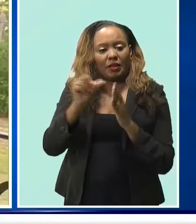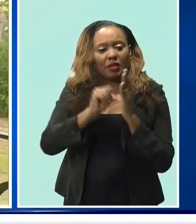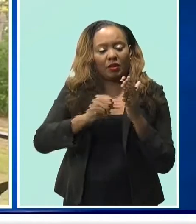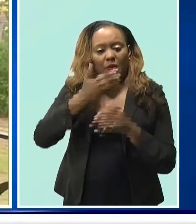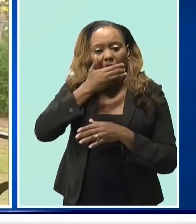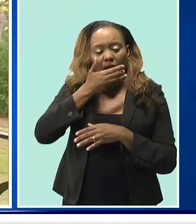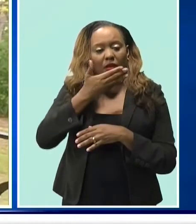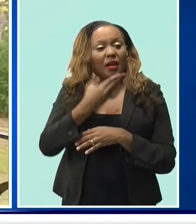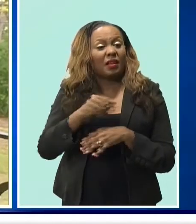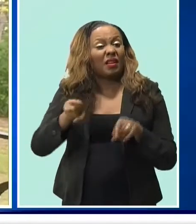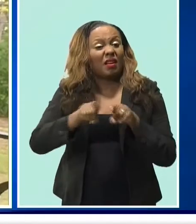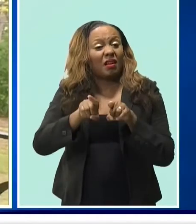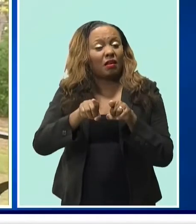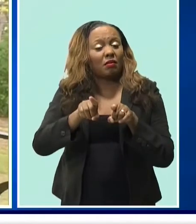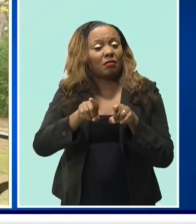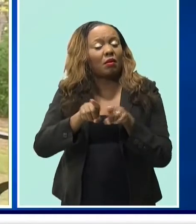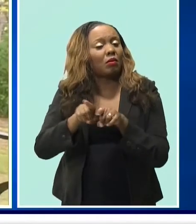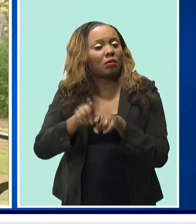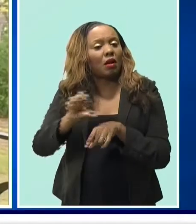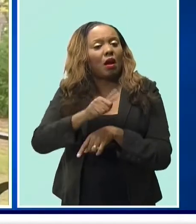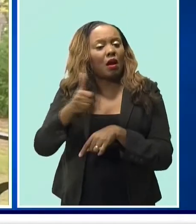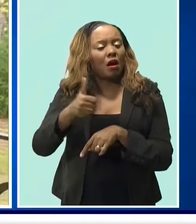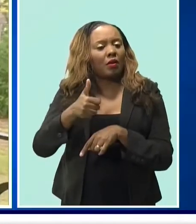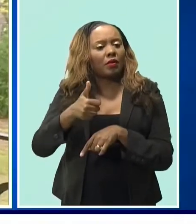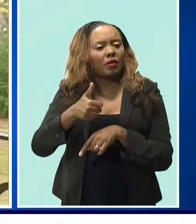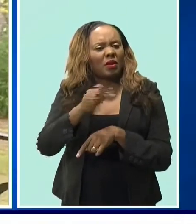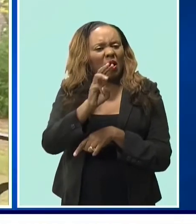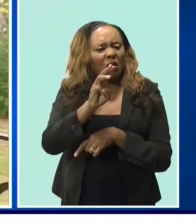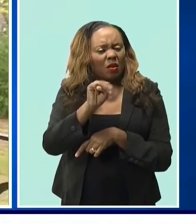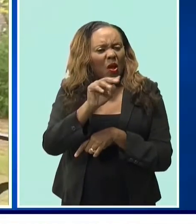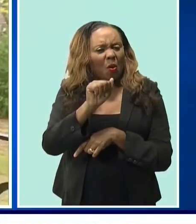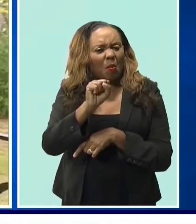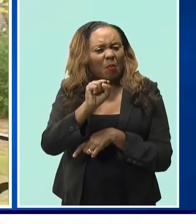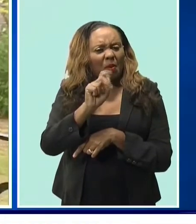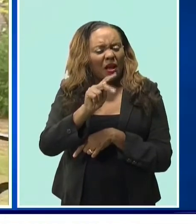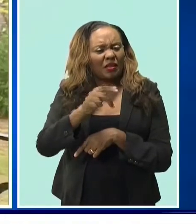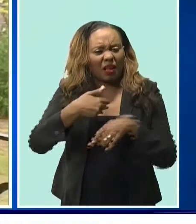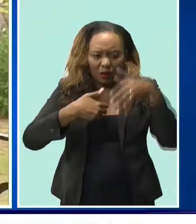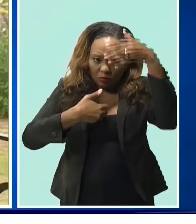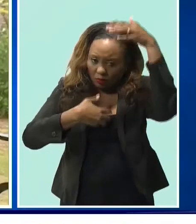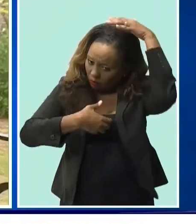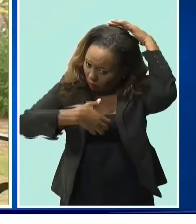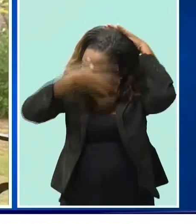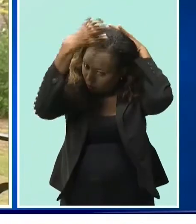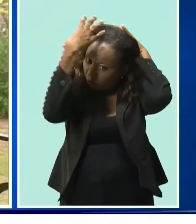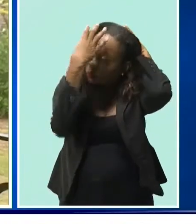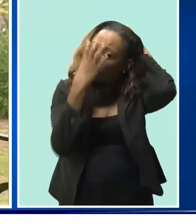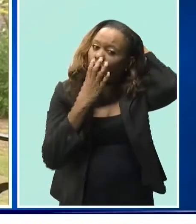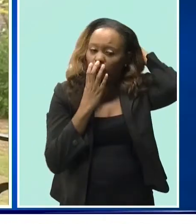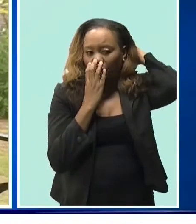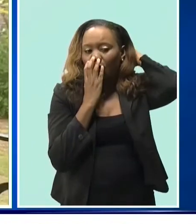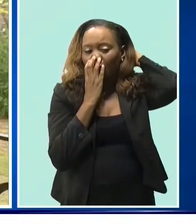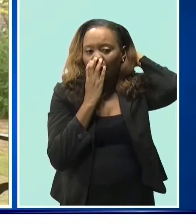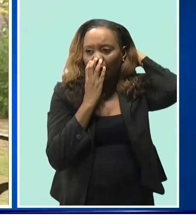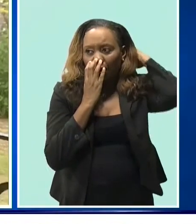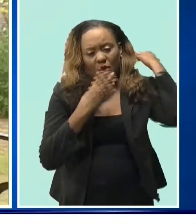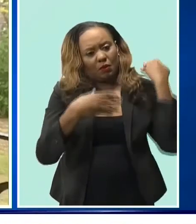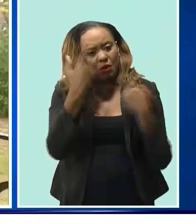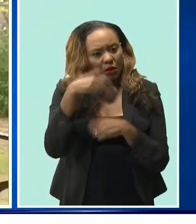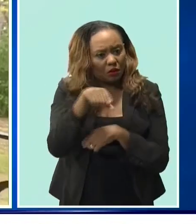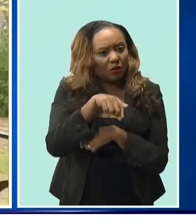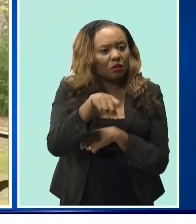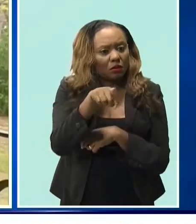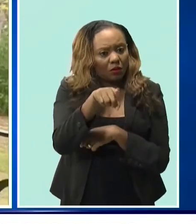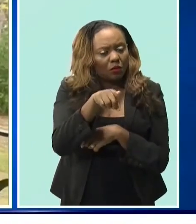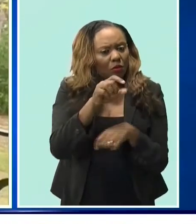ones that are being done as flash guards almost, for you, because you are the ones on the front